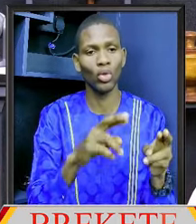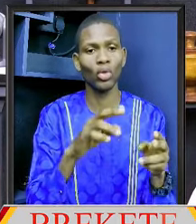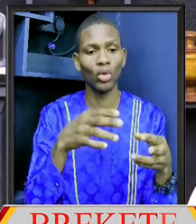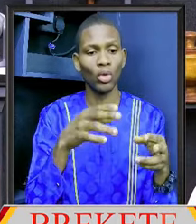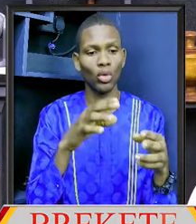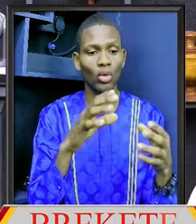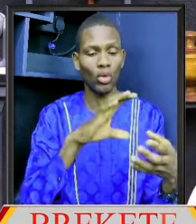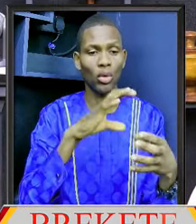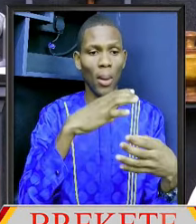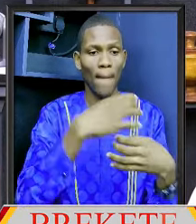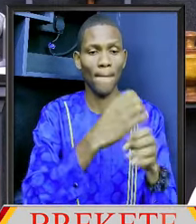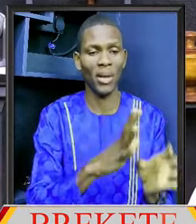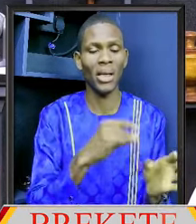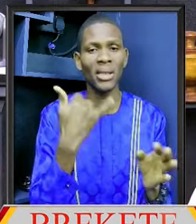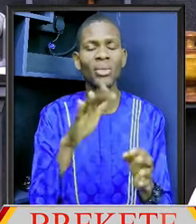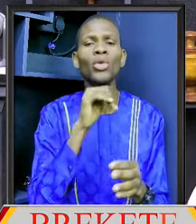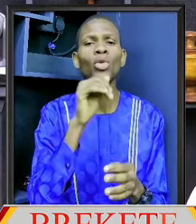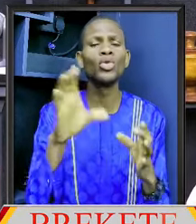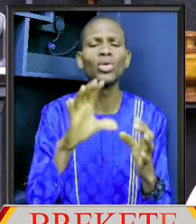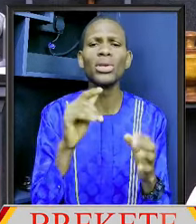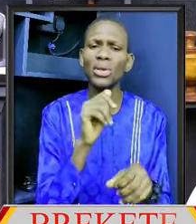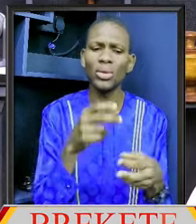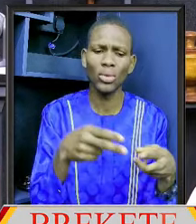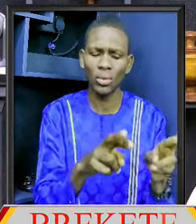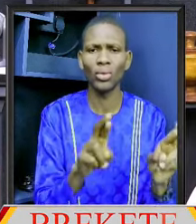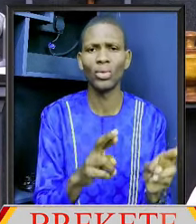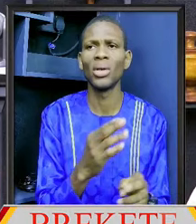road. And the person,